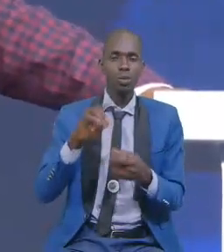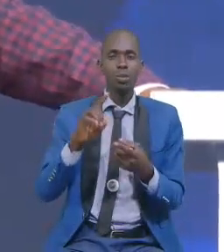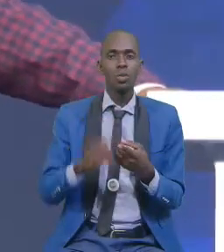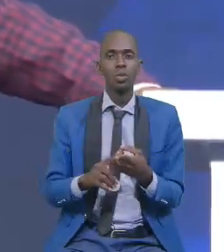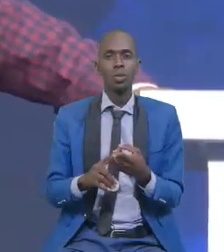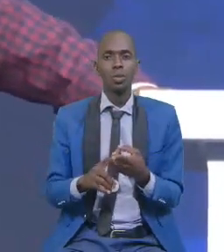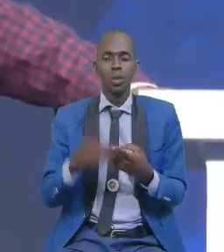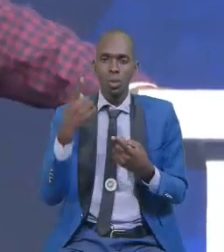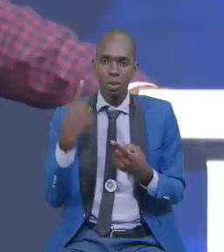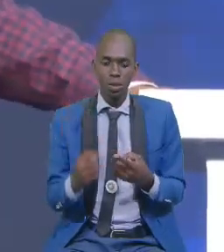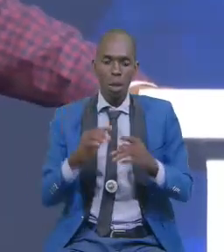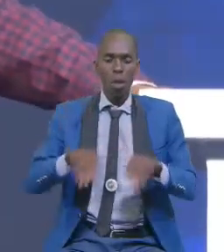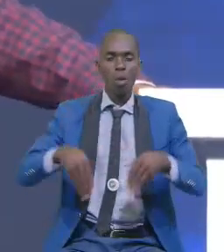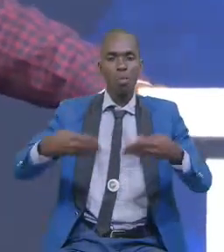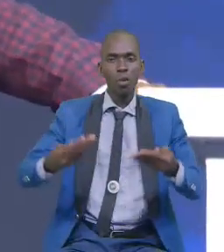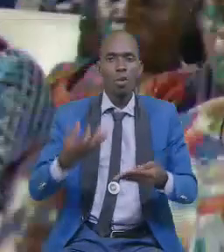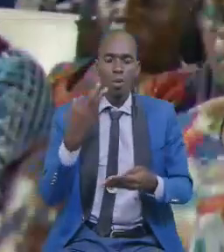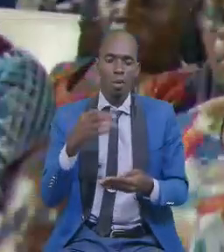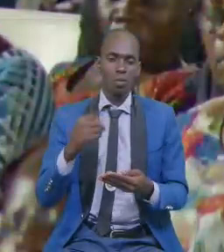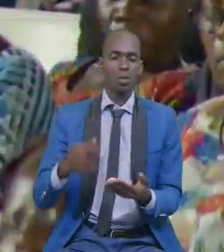into the provision of the gospel.